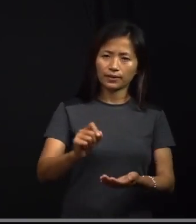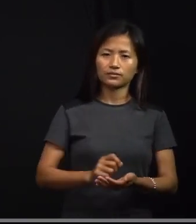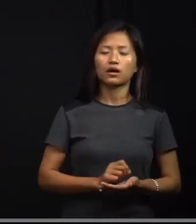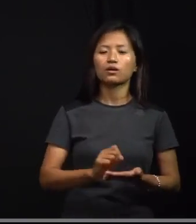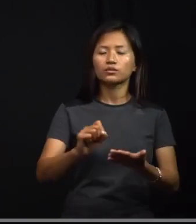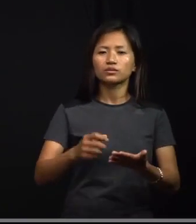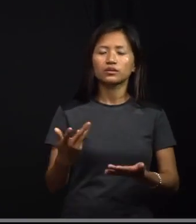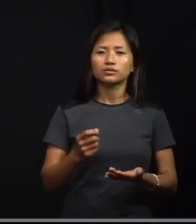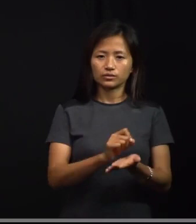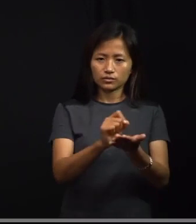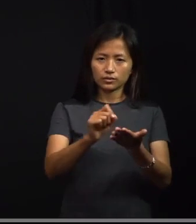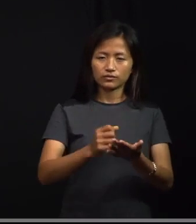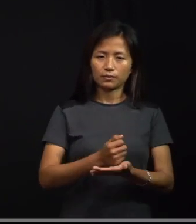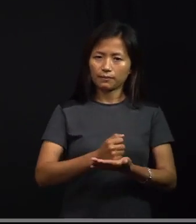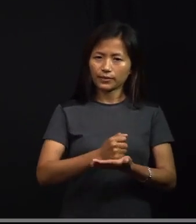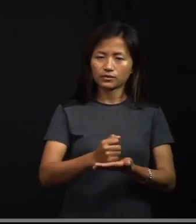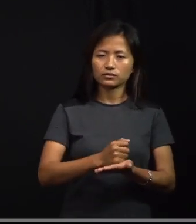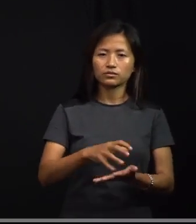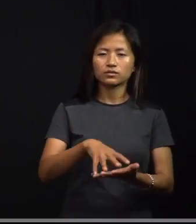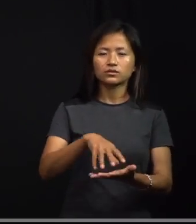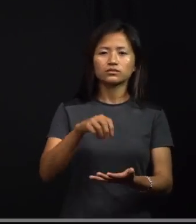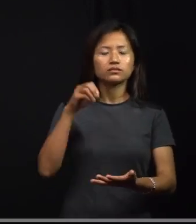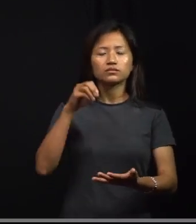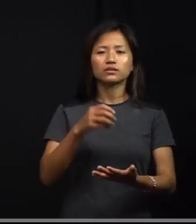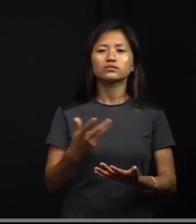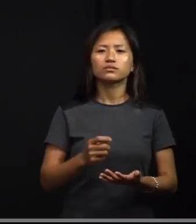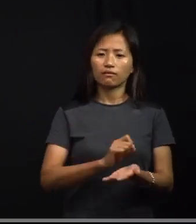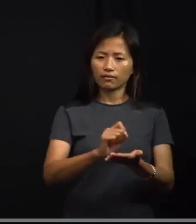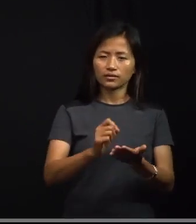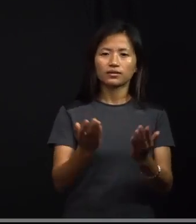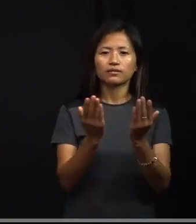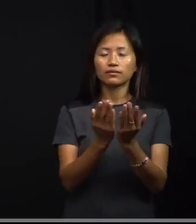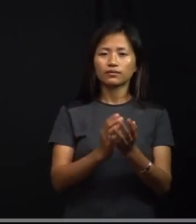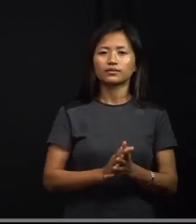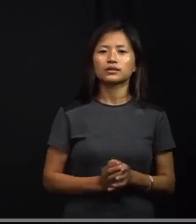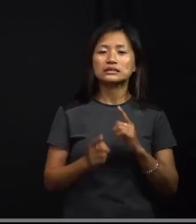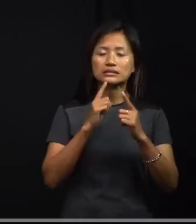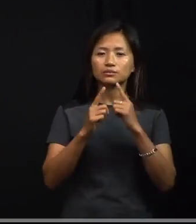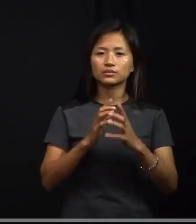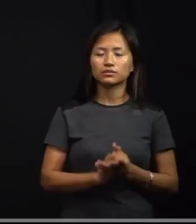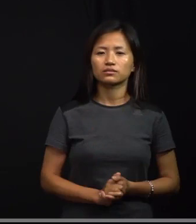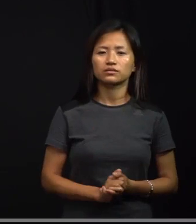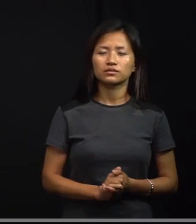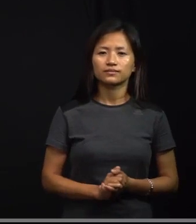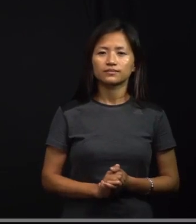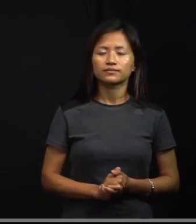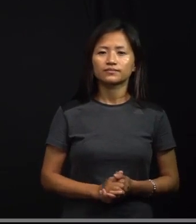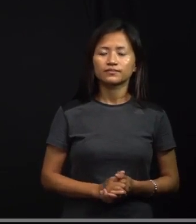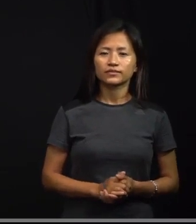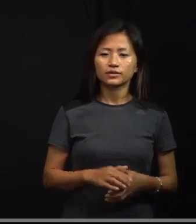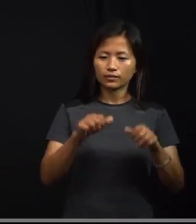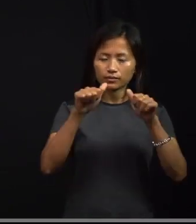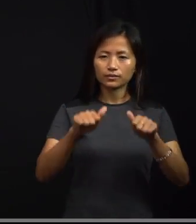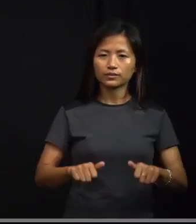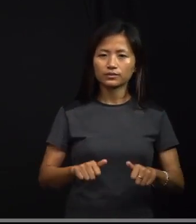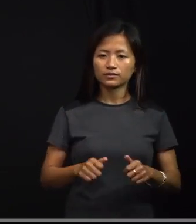how from practice you learn how to read, you write, and then you can speak also, isn't it? And you're able